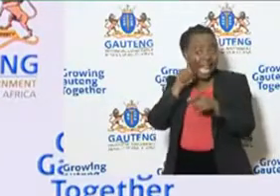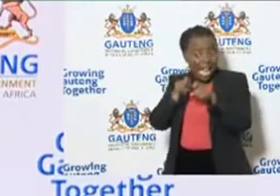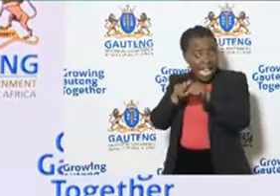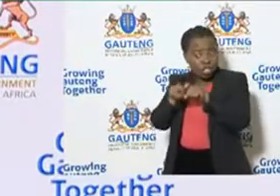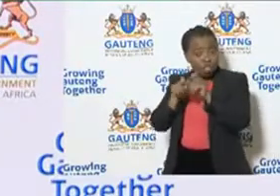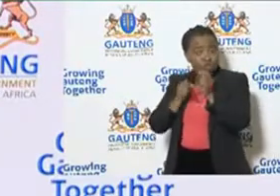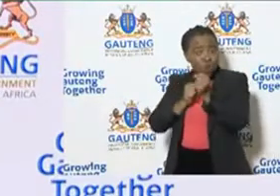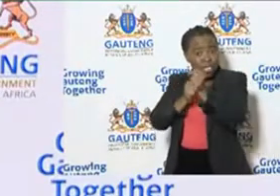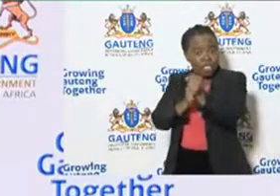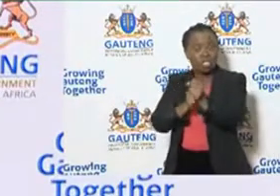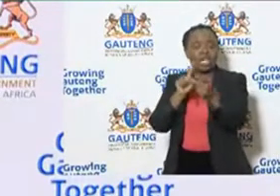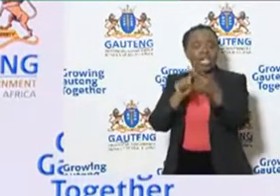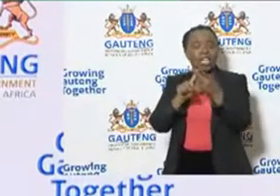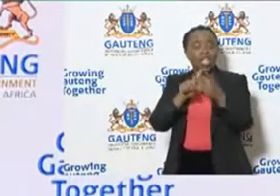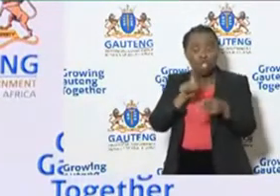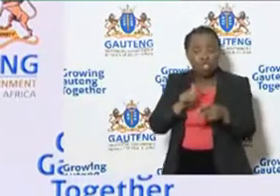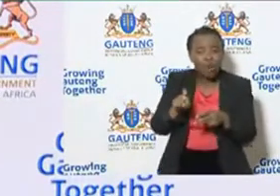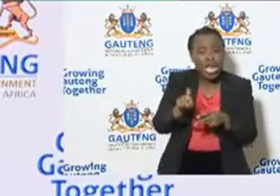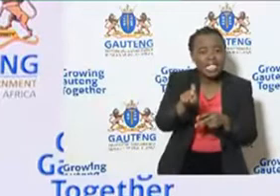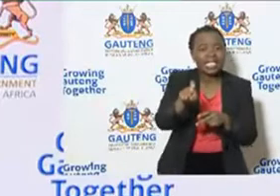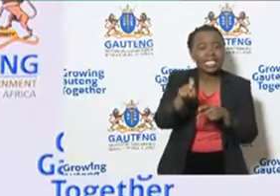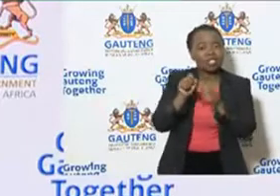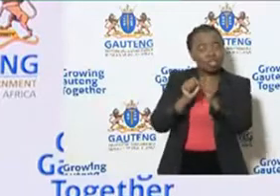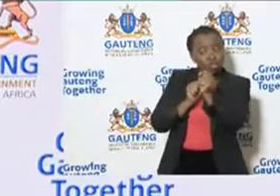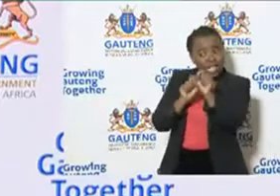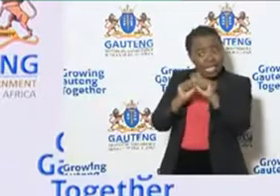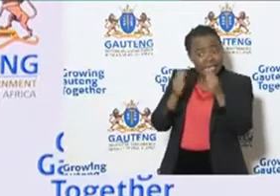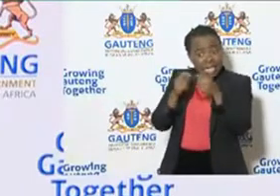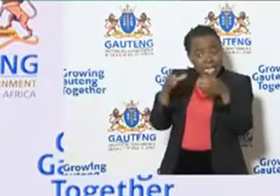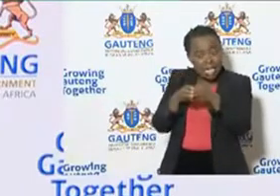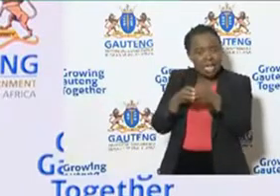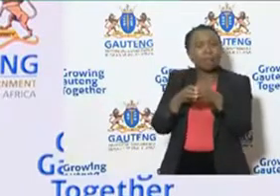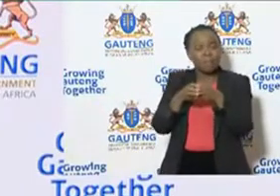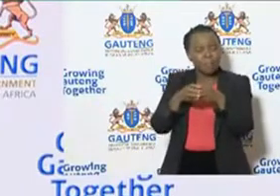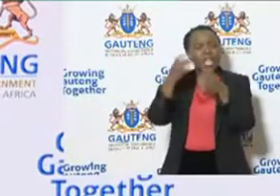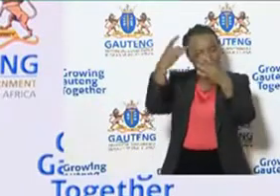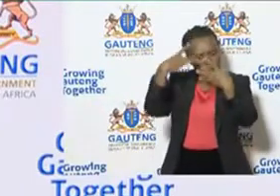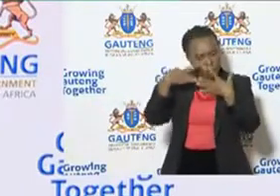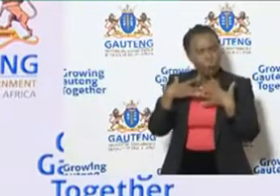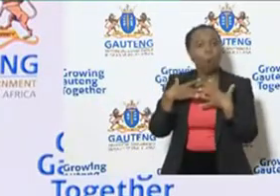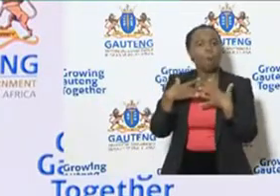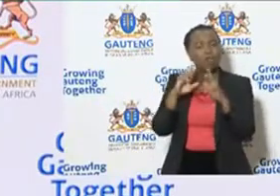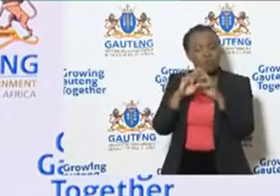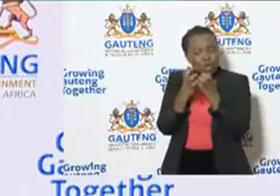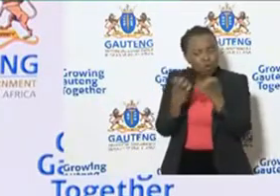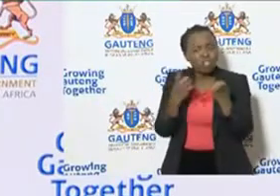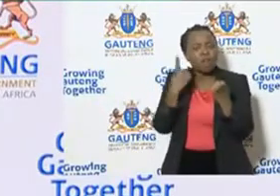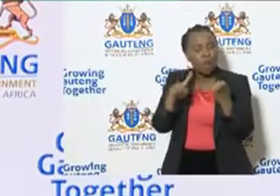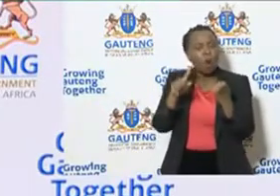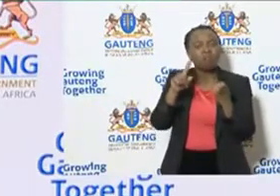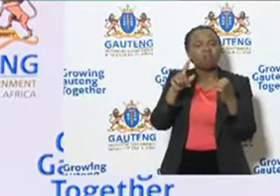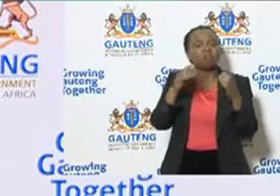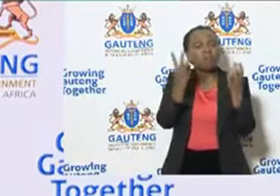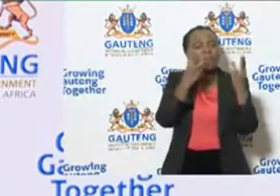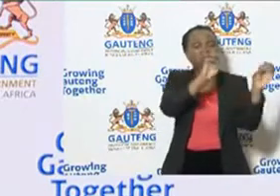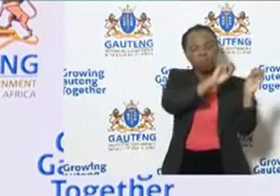inform our tracing strategy, to inform where we need quarantine and isolation resources, to also